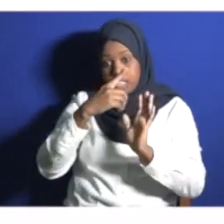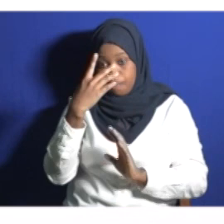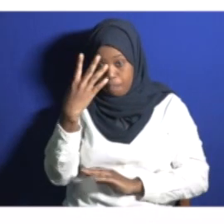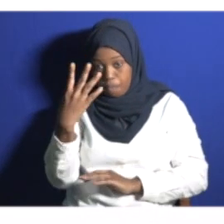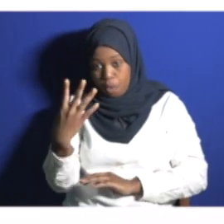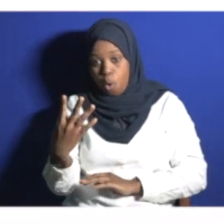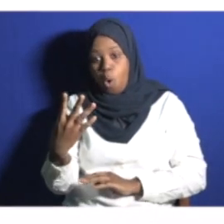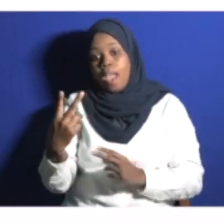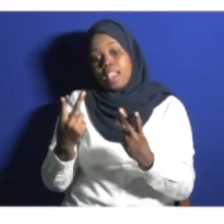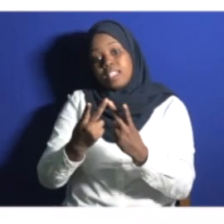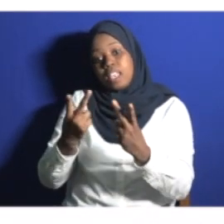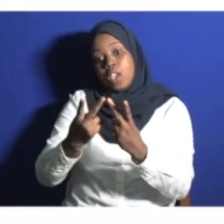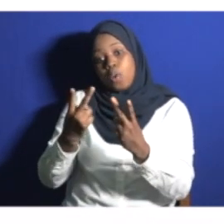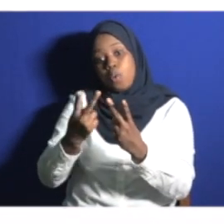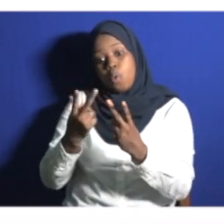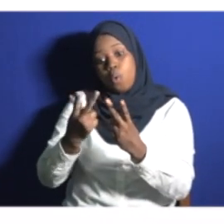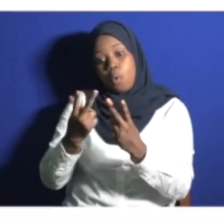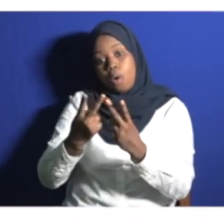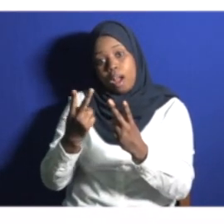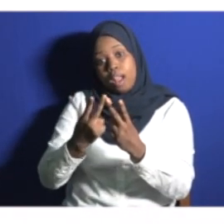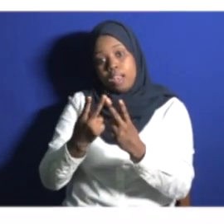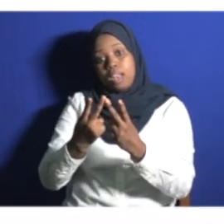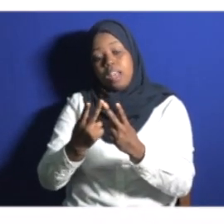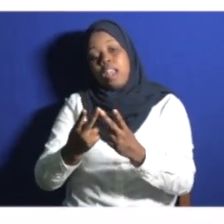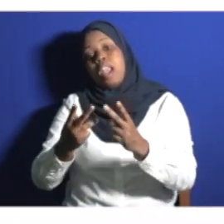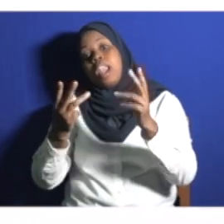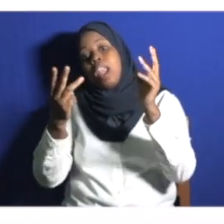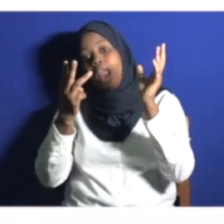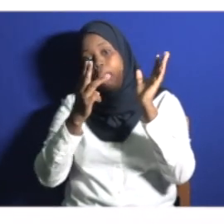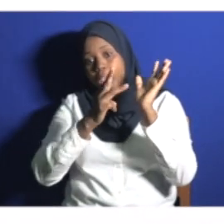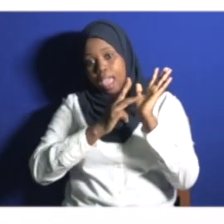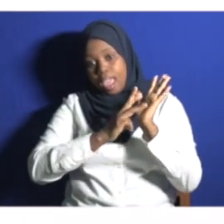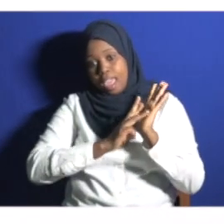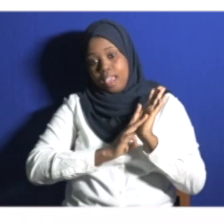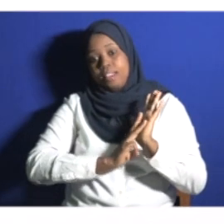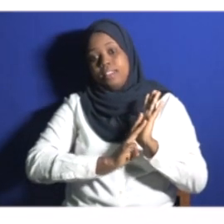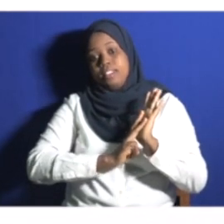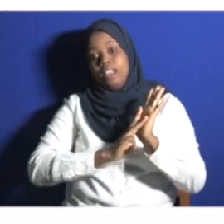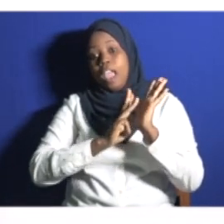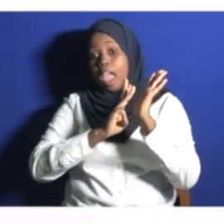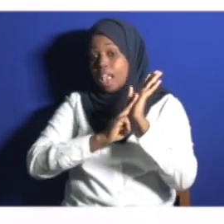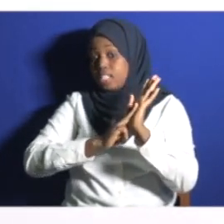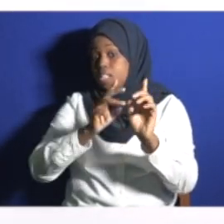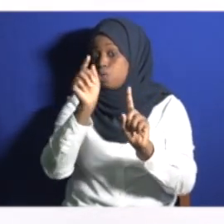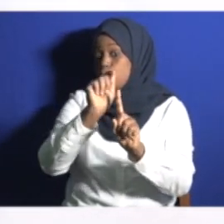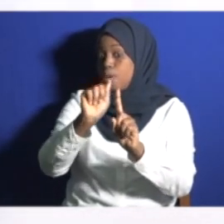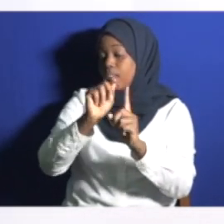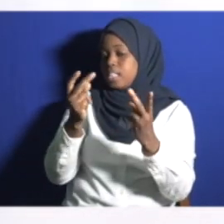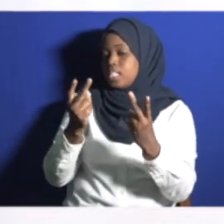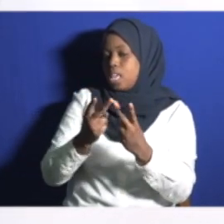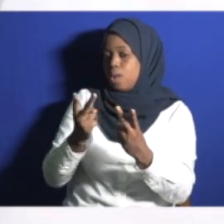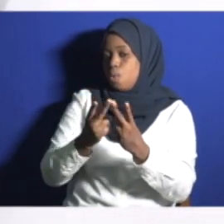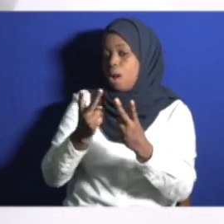8. Since 8 squared is equal to 64. Very good. Therefore, the square root